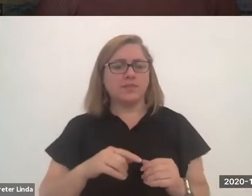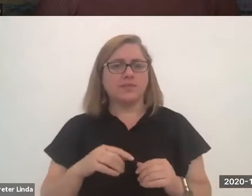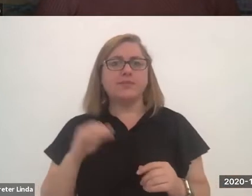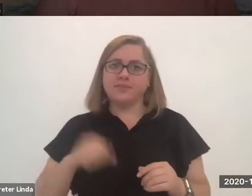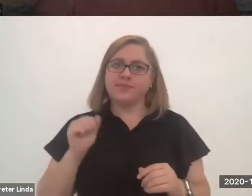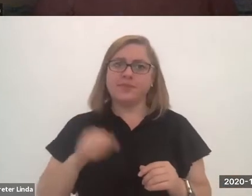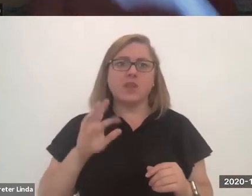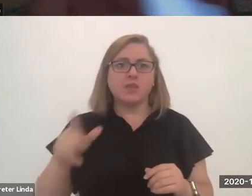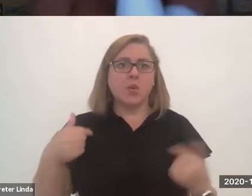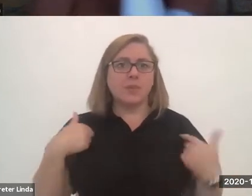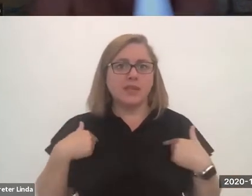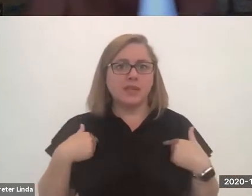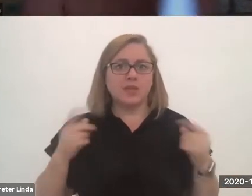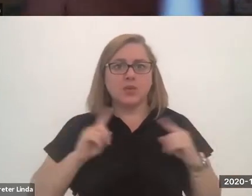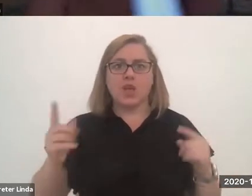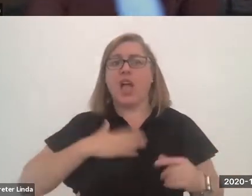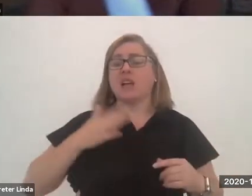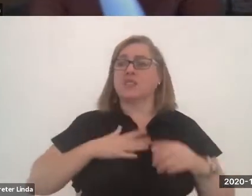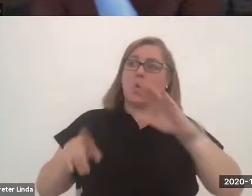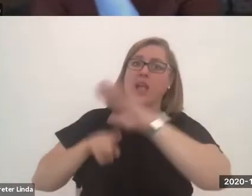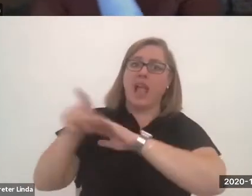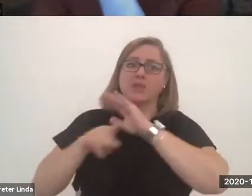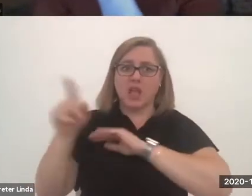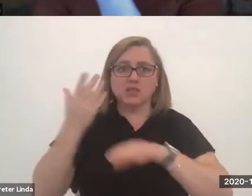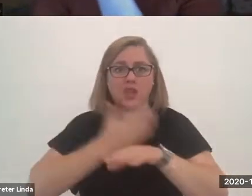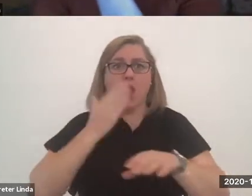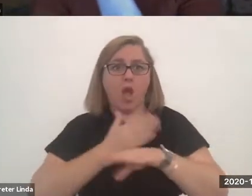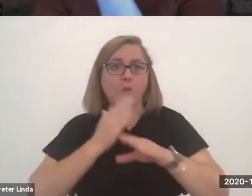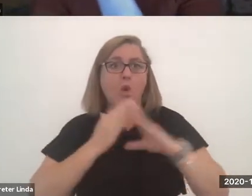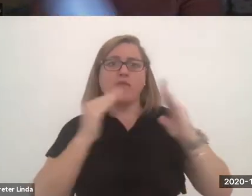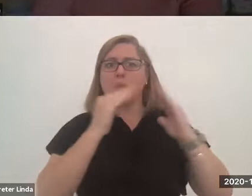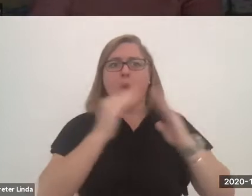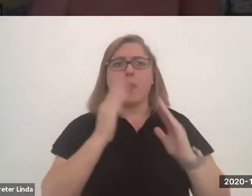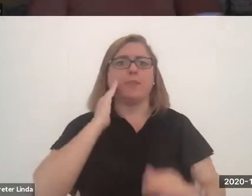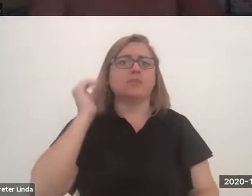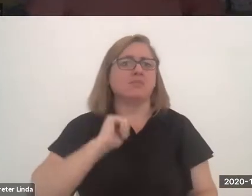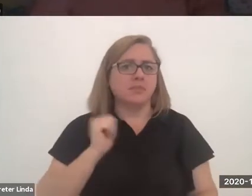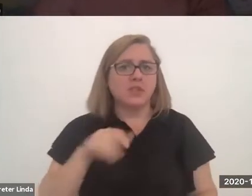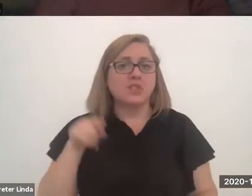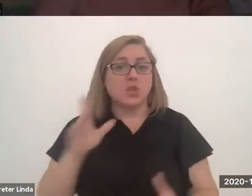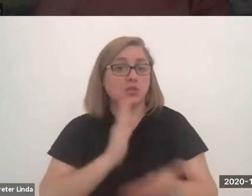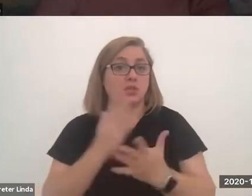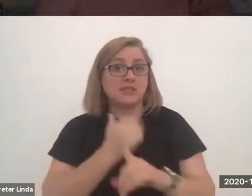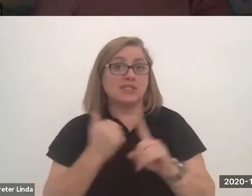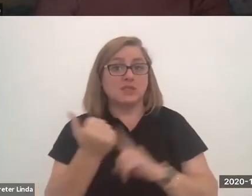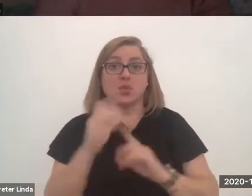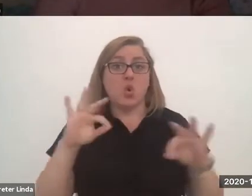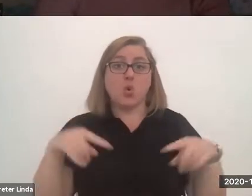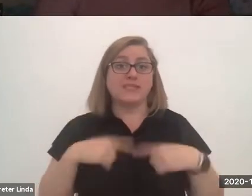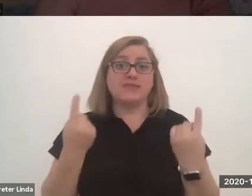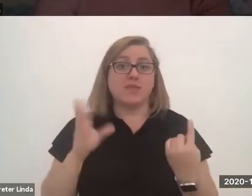mean, the thing for me, I don't like going outside anyway. I work from home normally, so the actual circumstances aren't that different